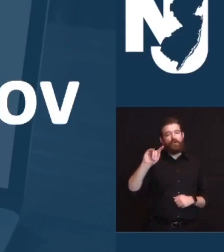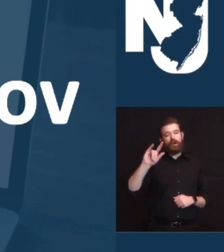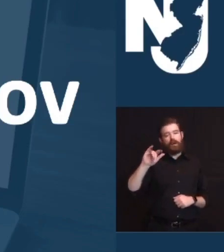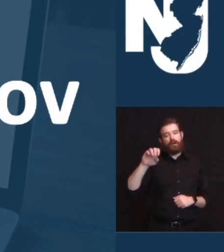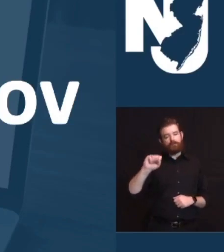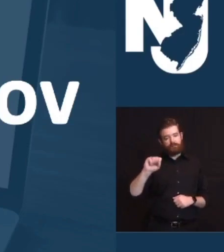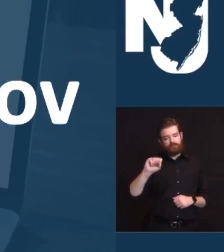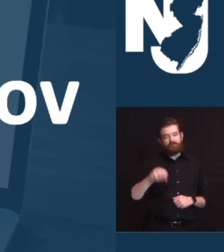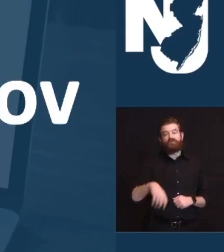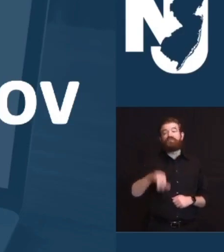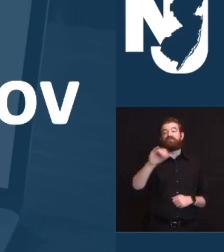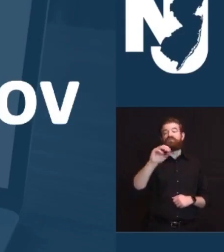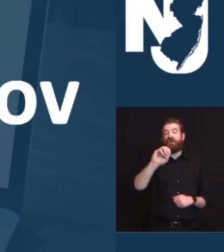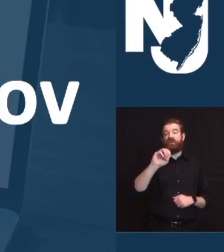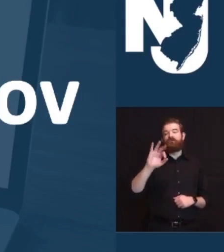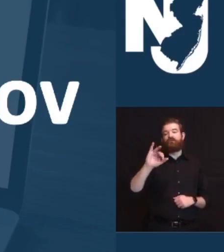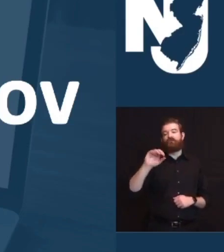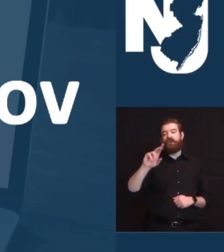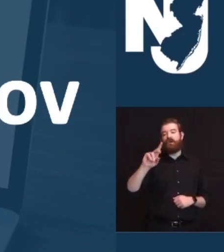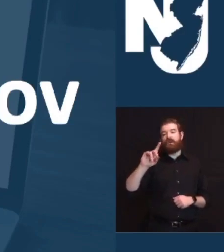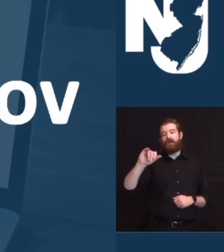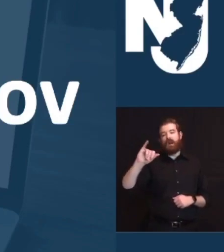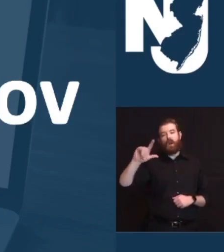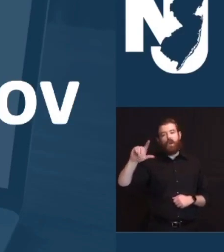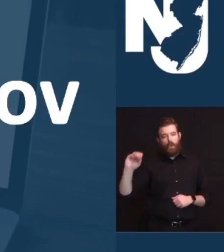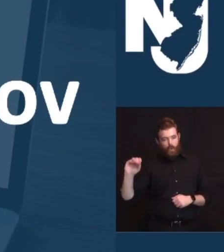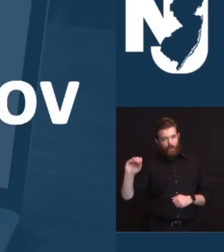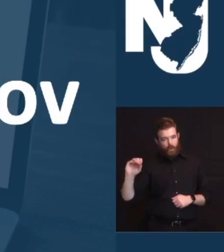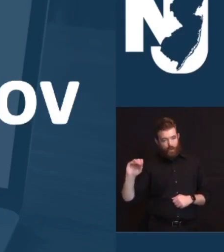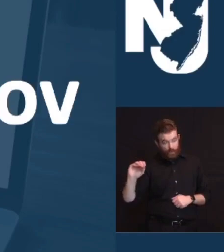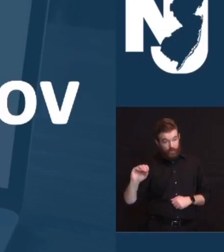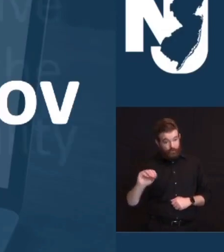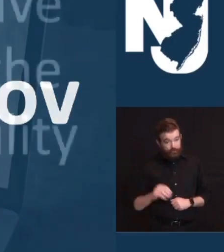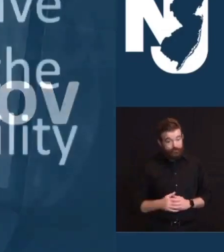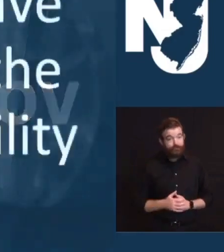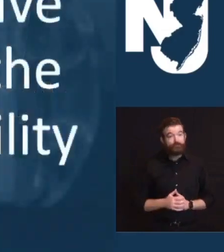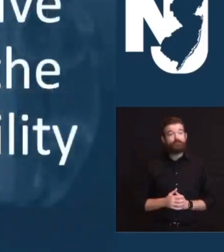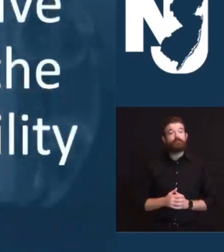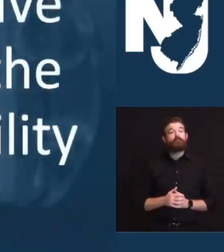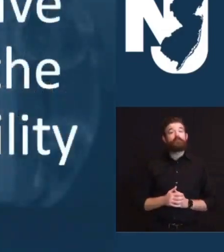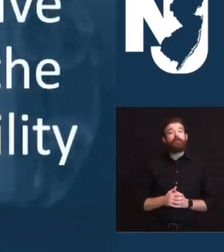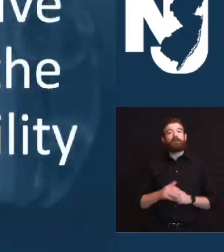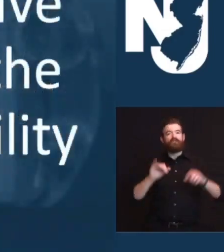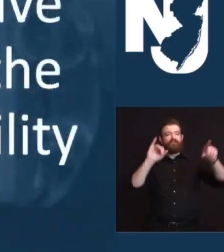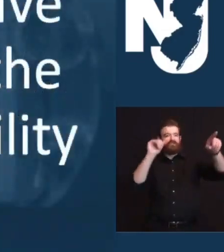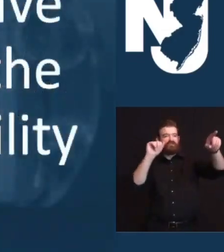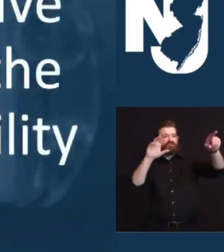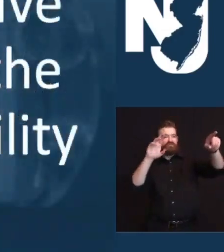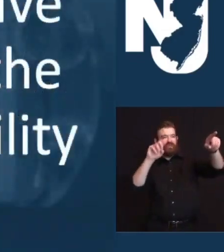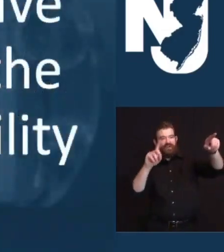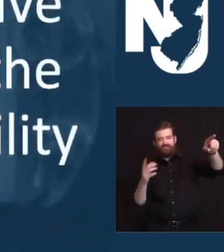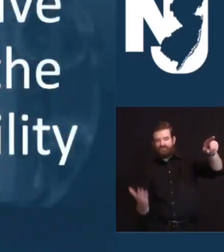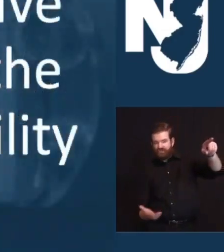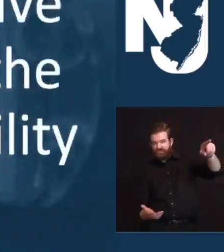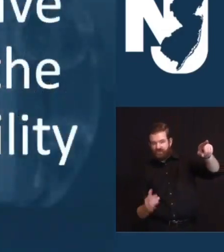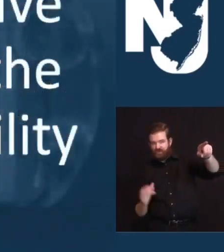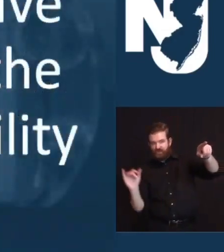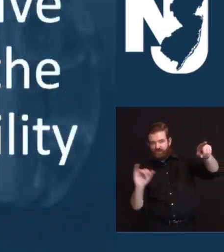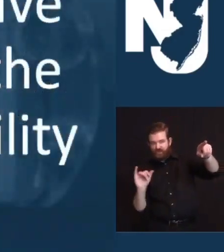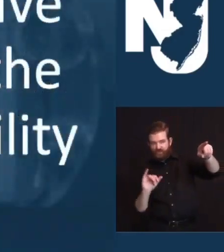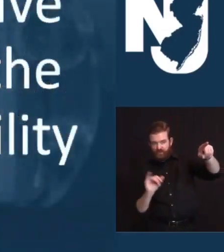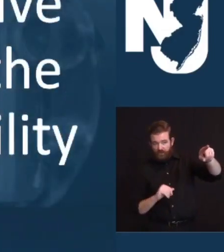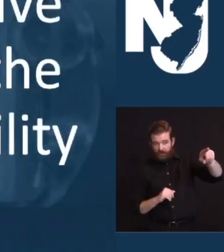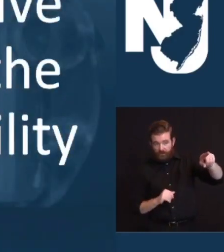Maples, Director of the Office of Homeland Security and Preparedness. Joe is with us because today I am signing